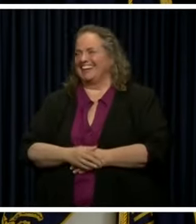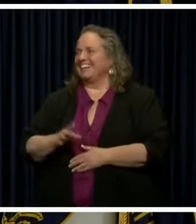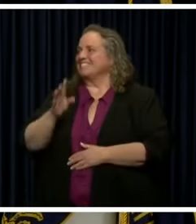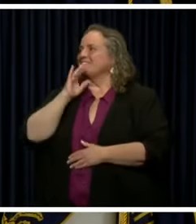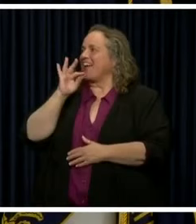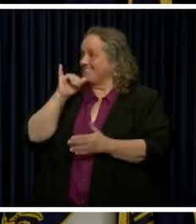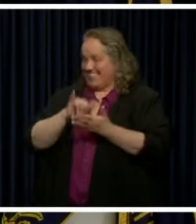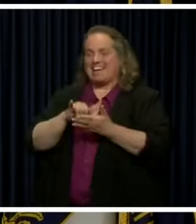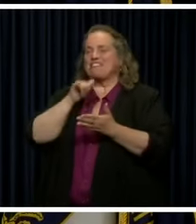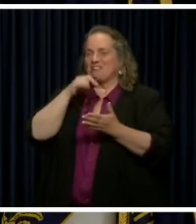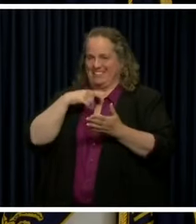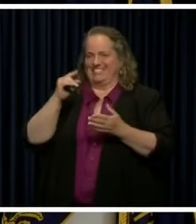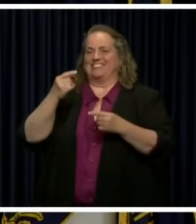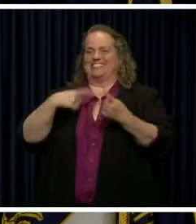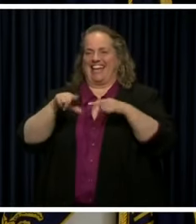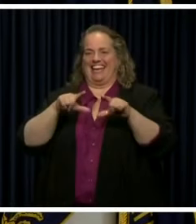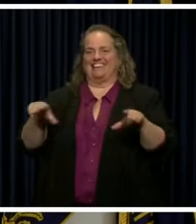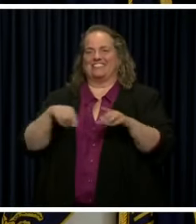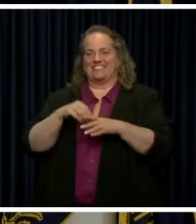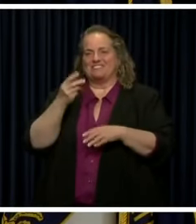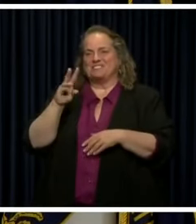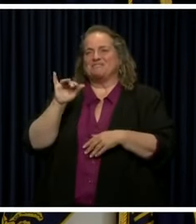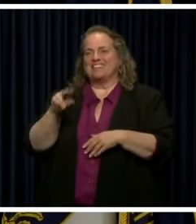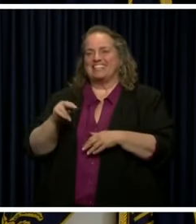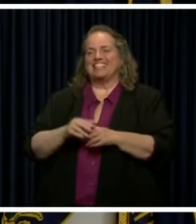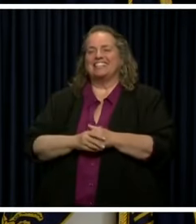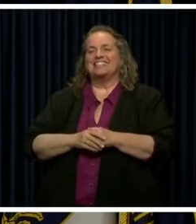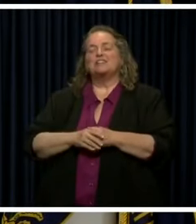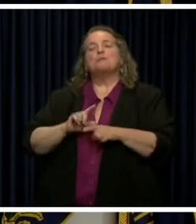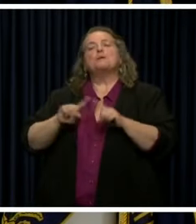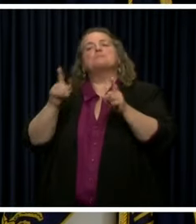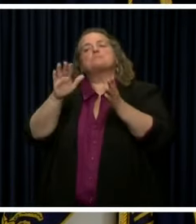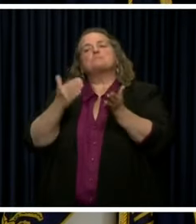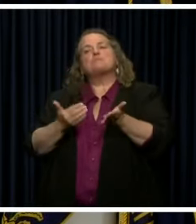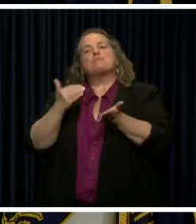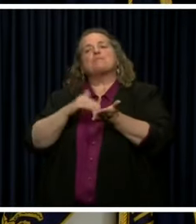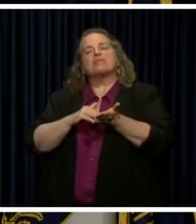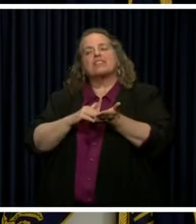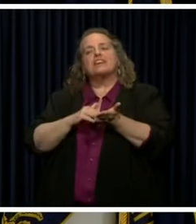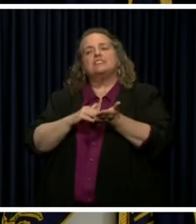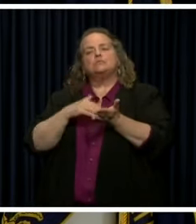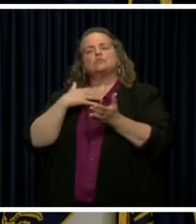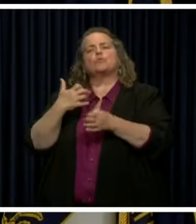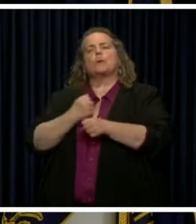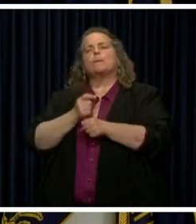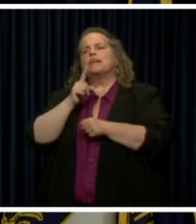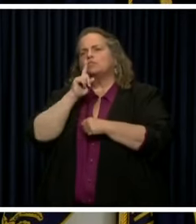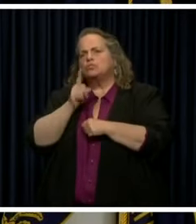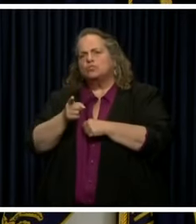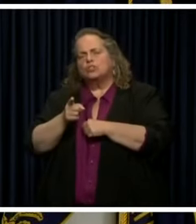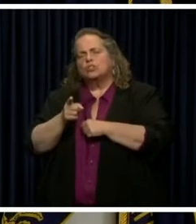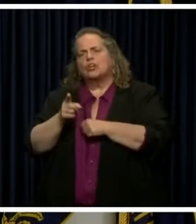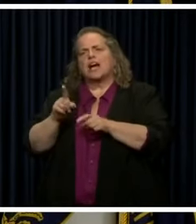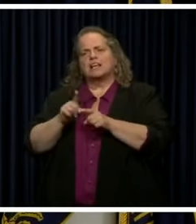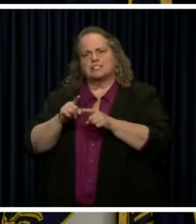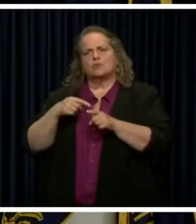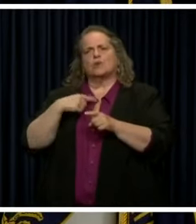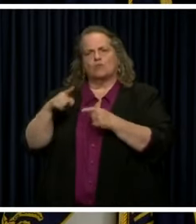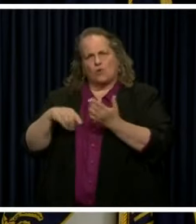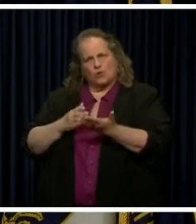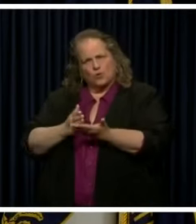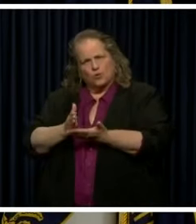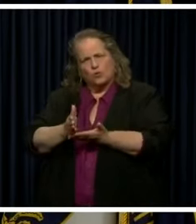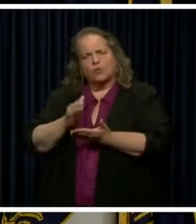Speaking of that, we'll do the sign language here in a minute. But again, wanted to make sure as we've gone through this